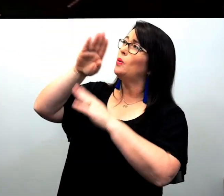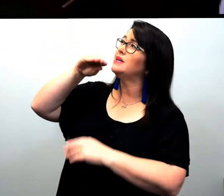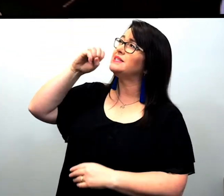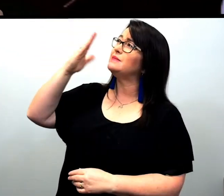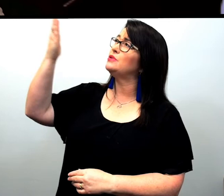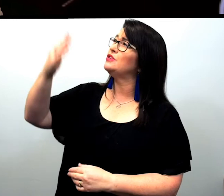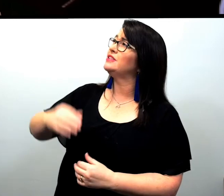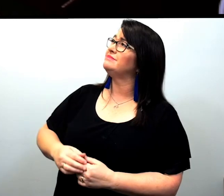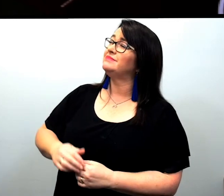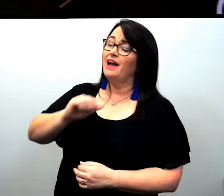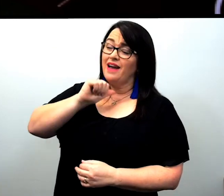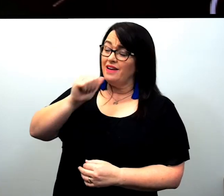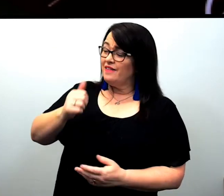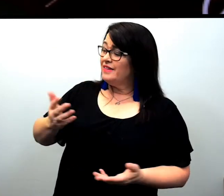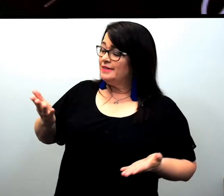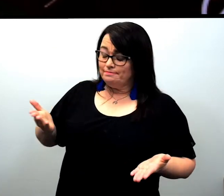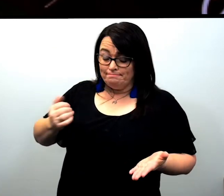if there's anything in my heart